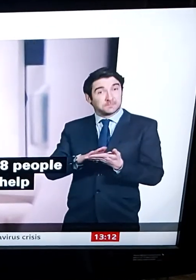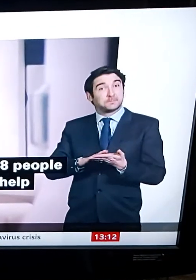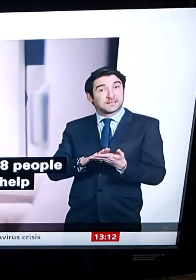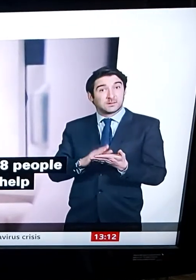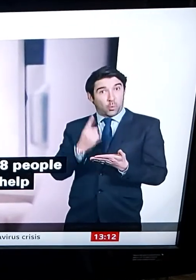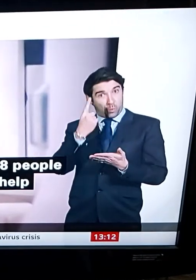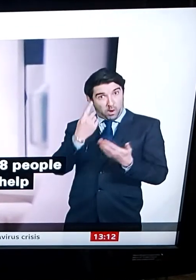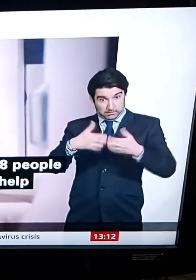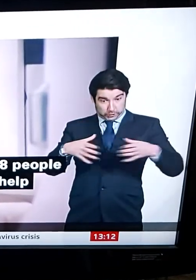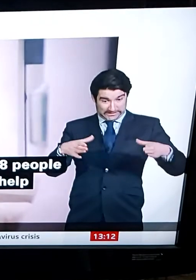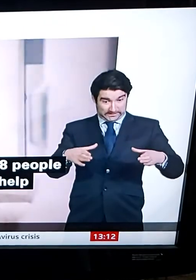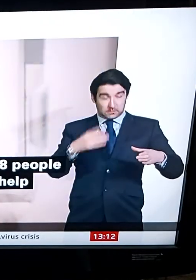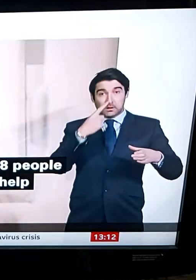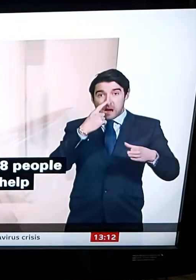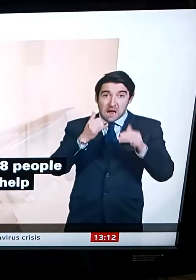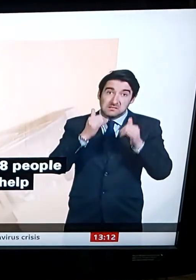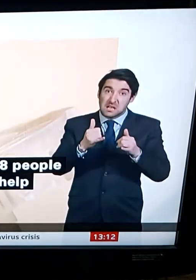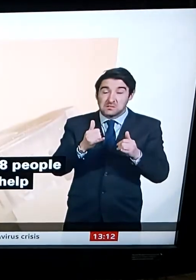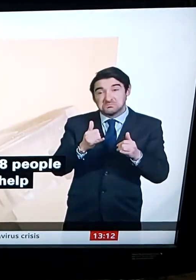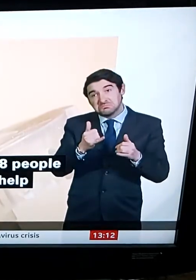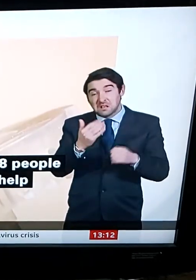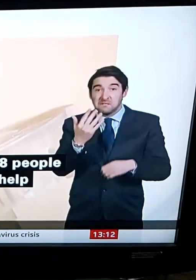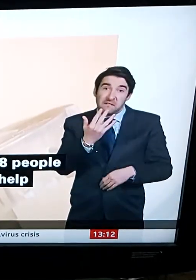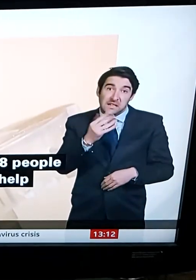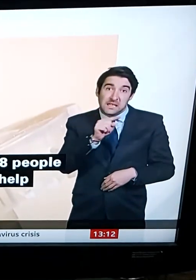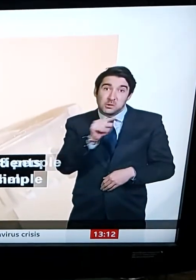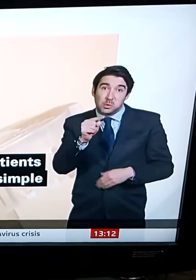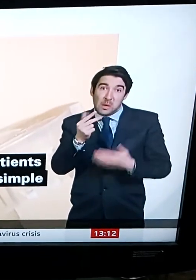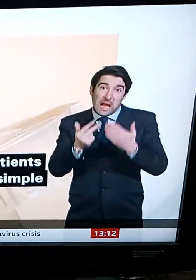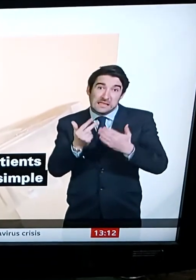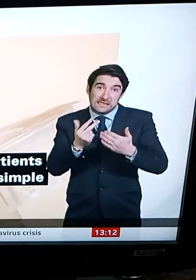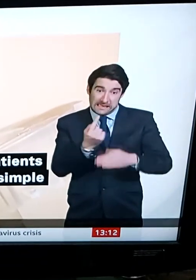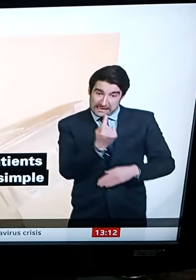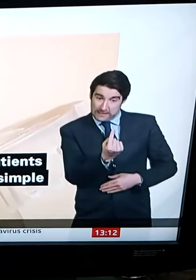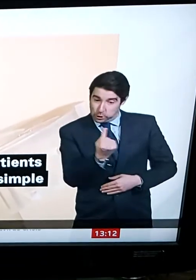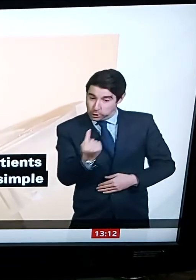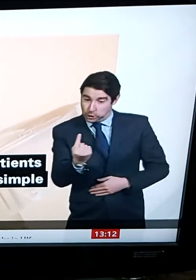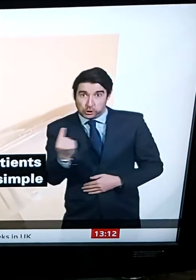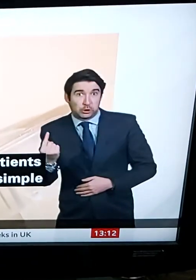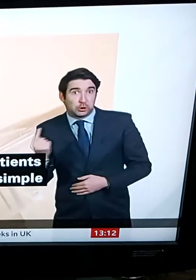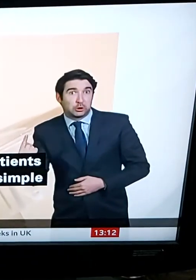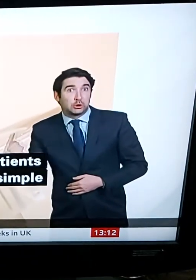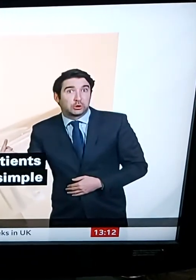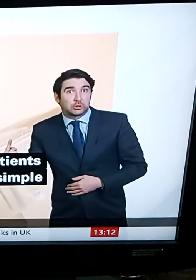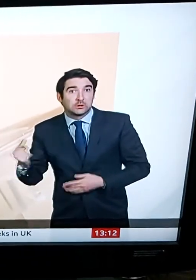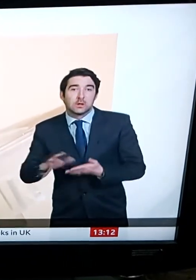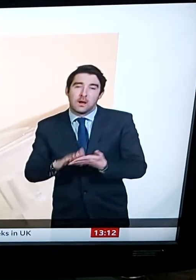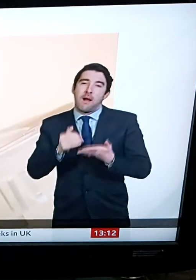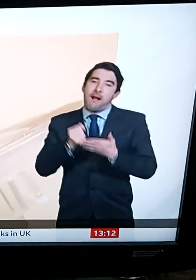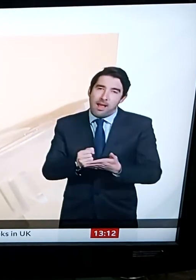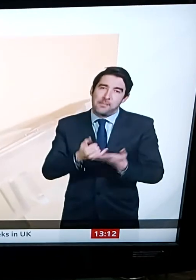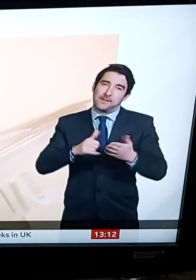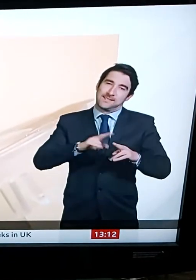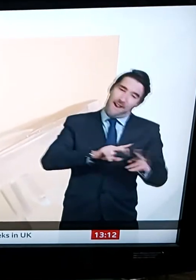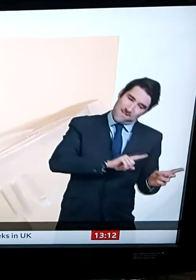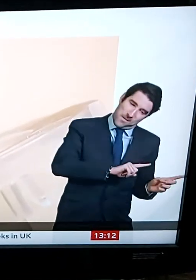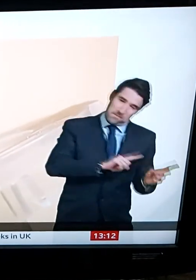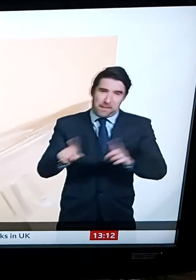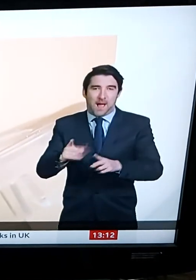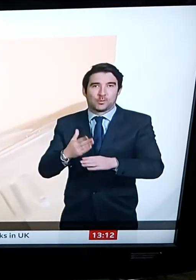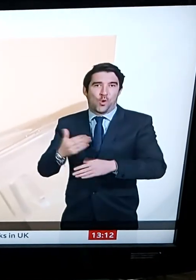keep infected patients separated off, and with a simple result, help more staff get back on the wards. Richard